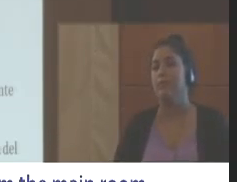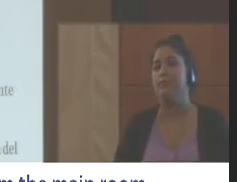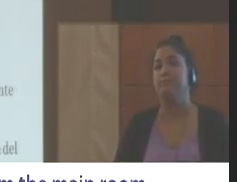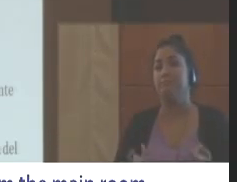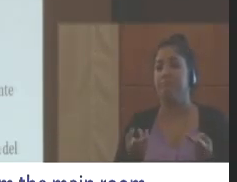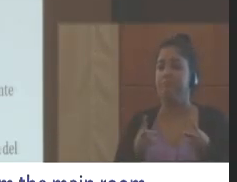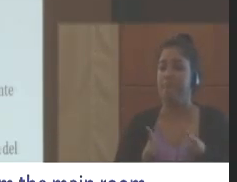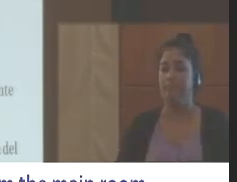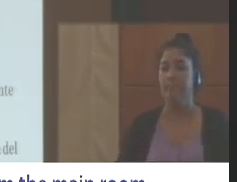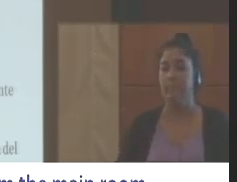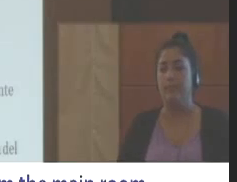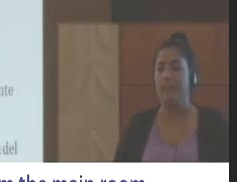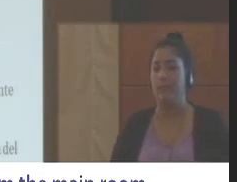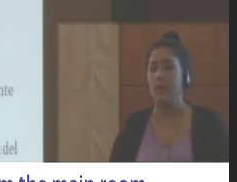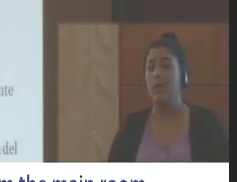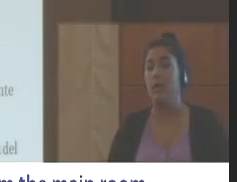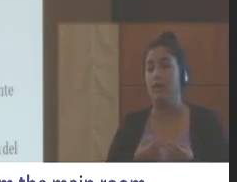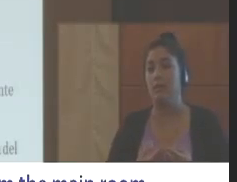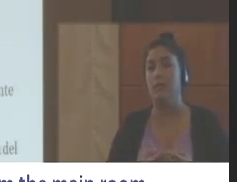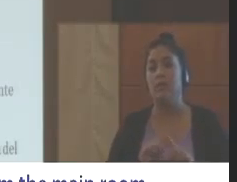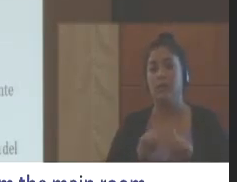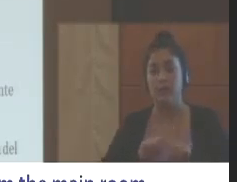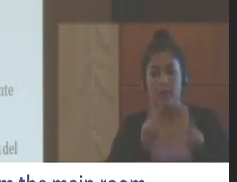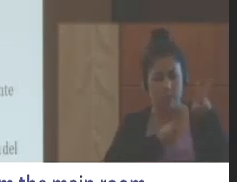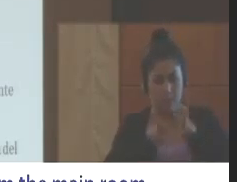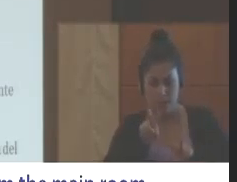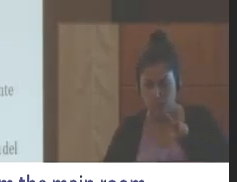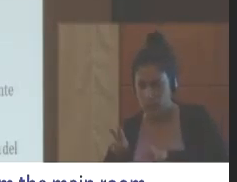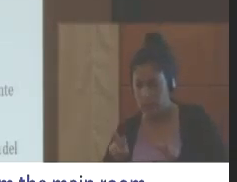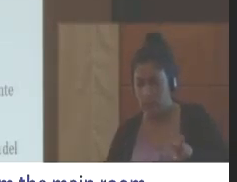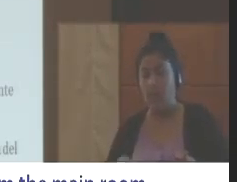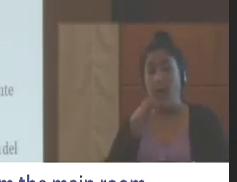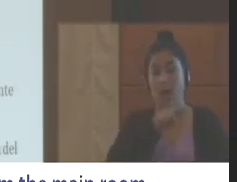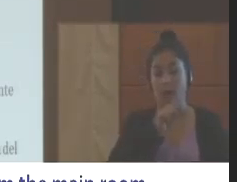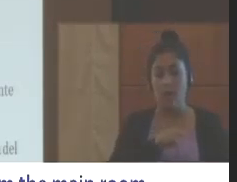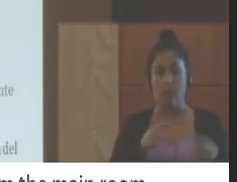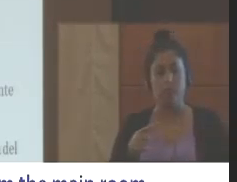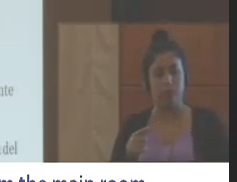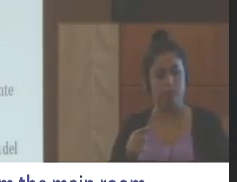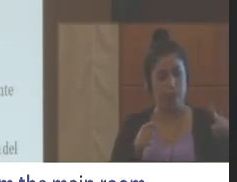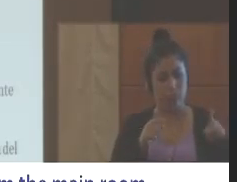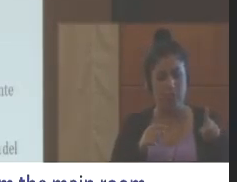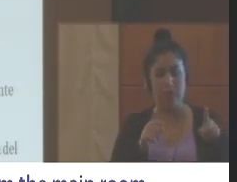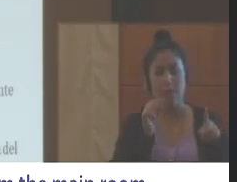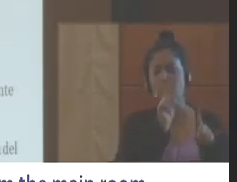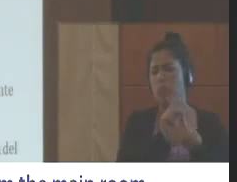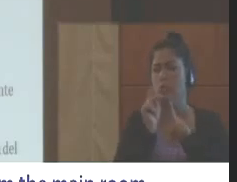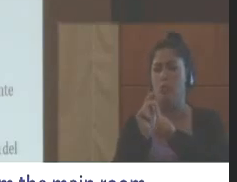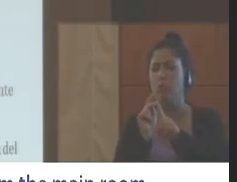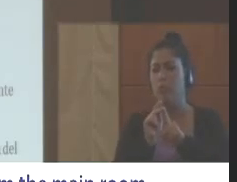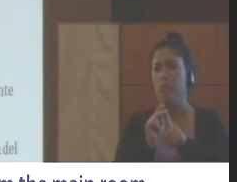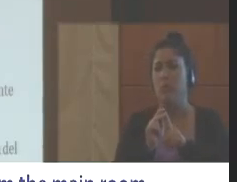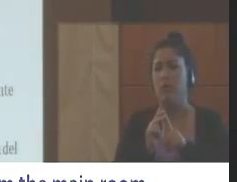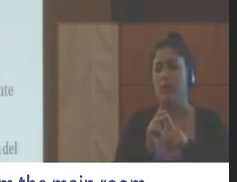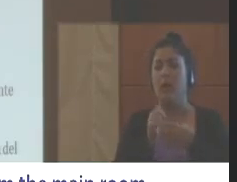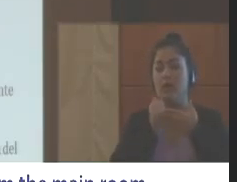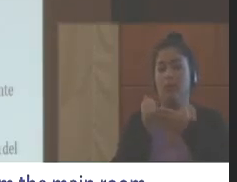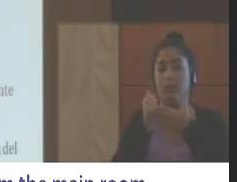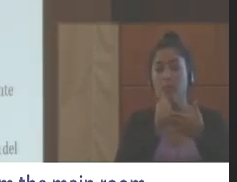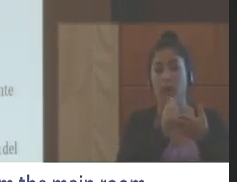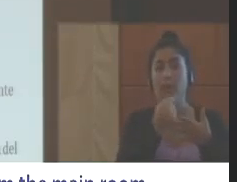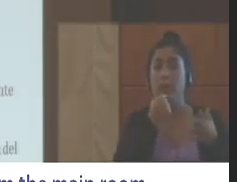contingency credit lines, as well as other types of tools, such as conditioned transfers, where